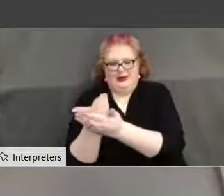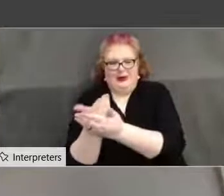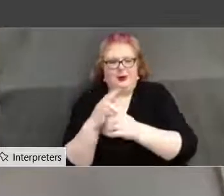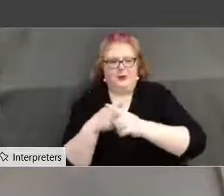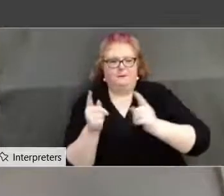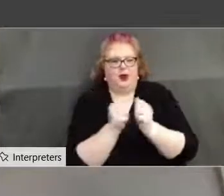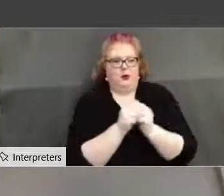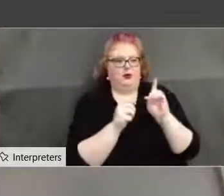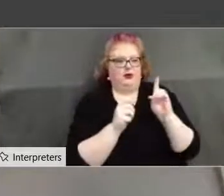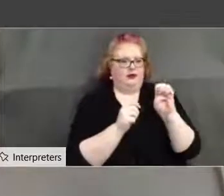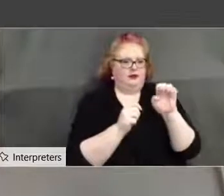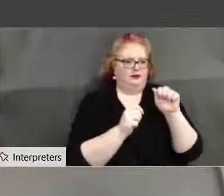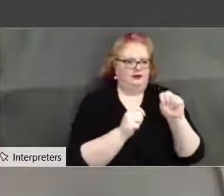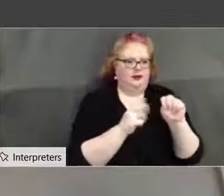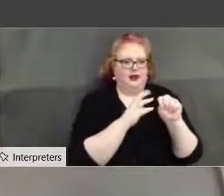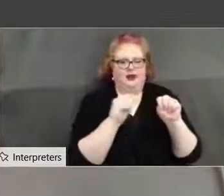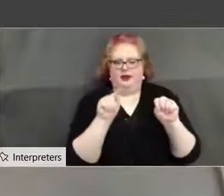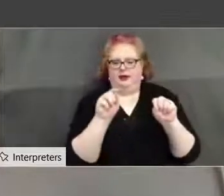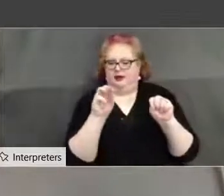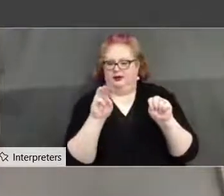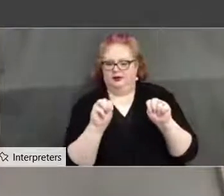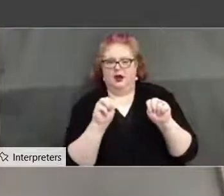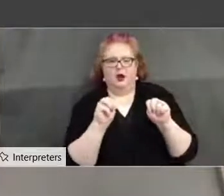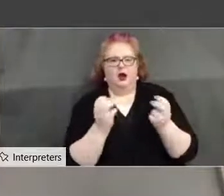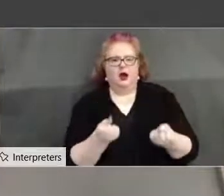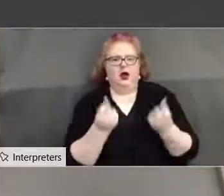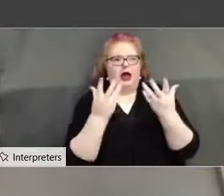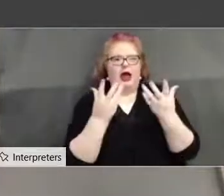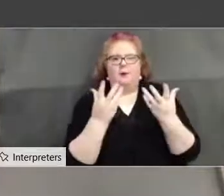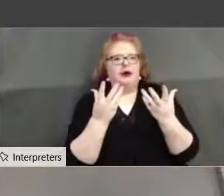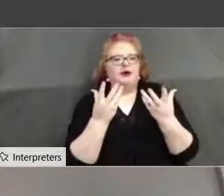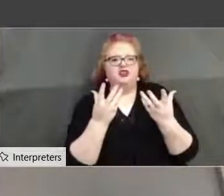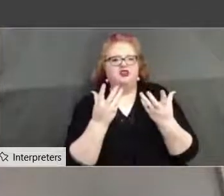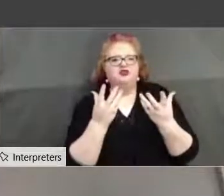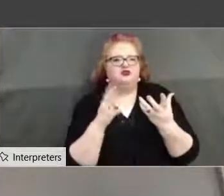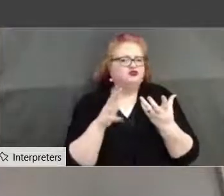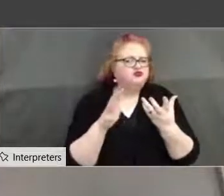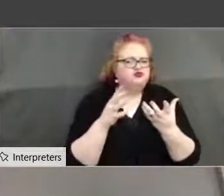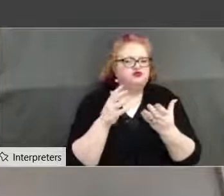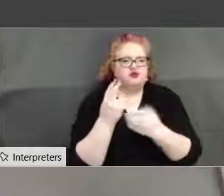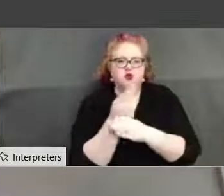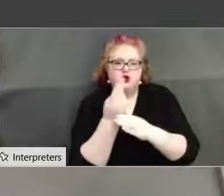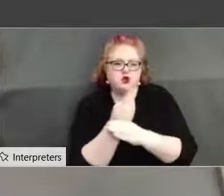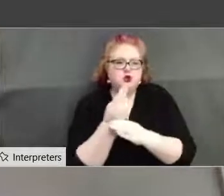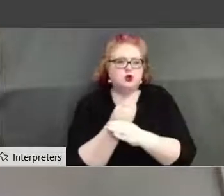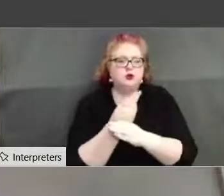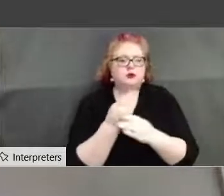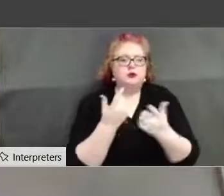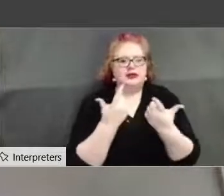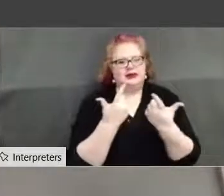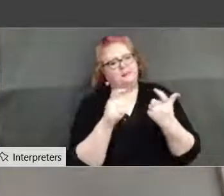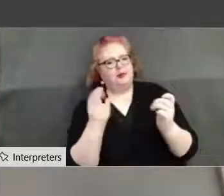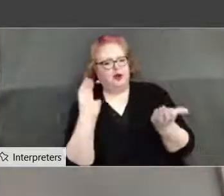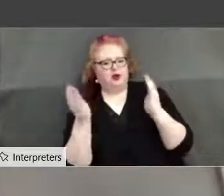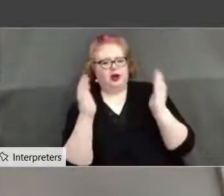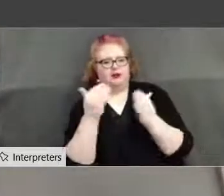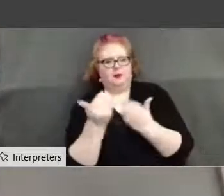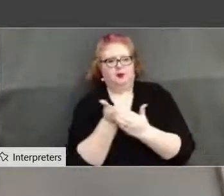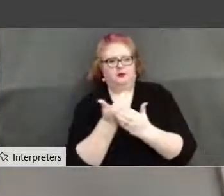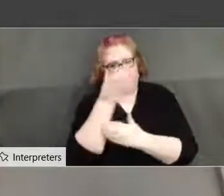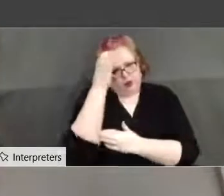record do we have where they've used it in populations our size or bigger, and what was the net effect, since it's a relatively new concept? I